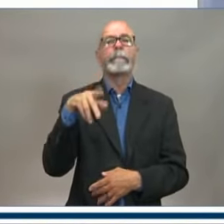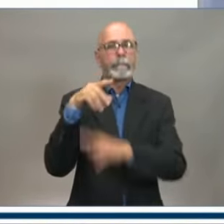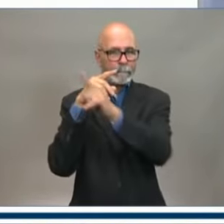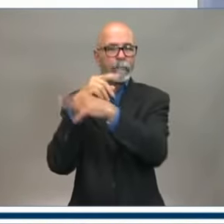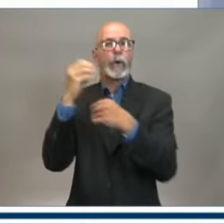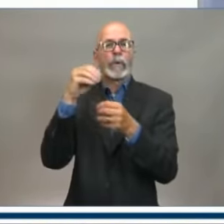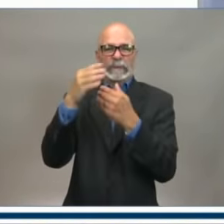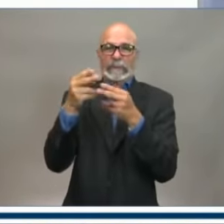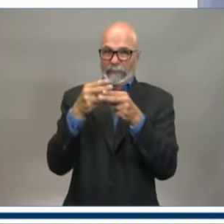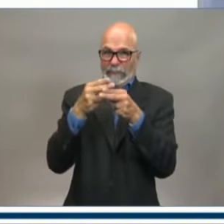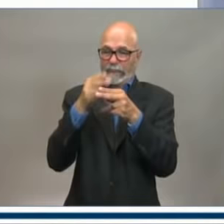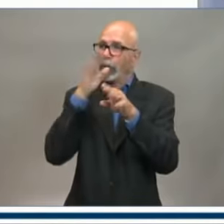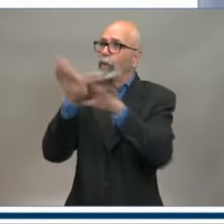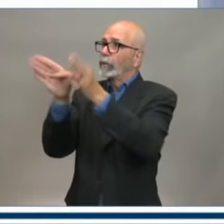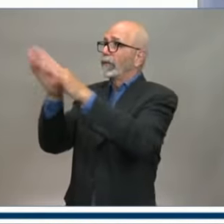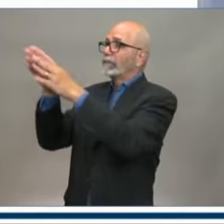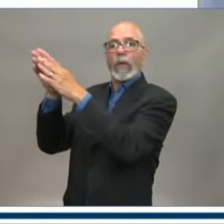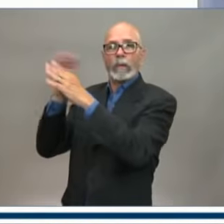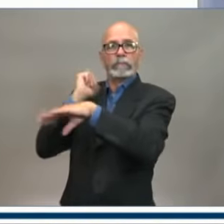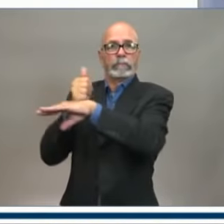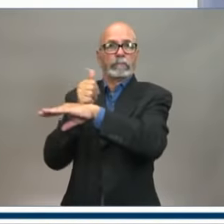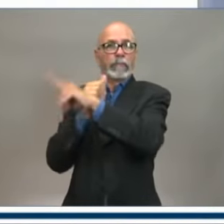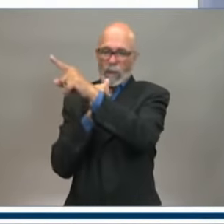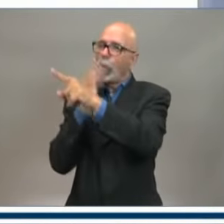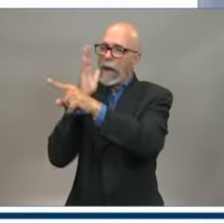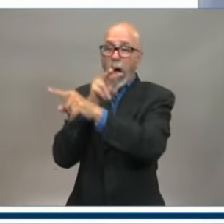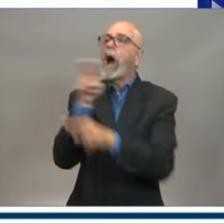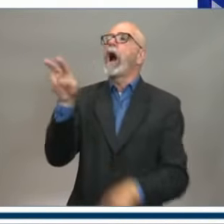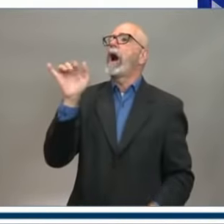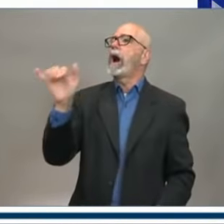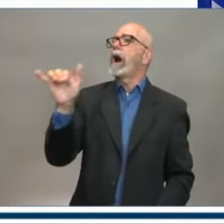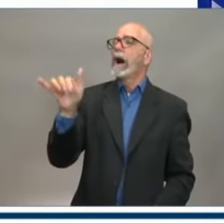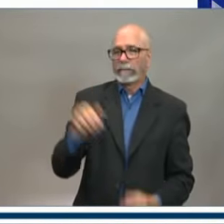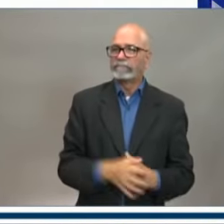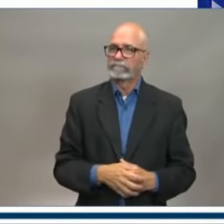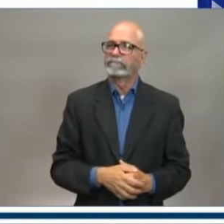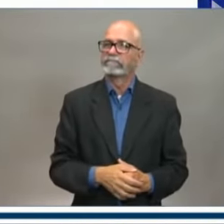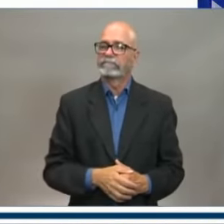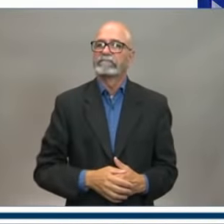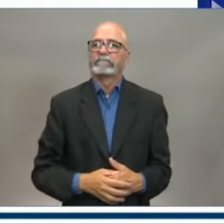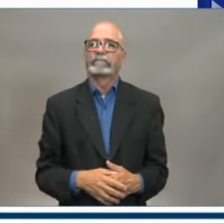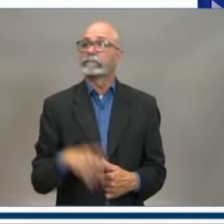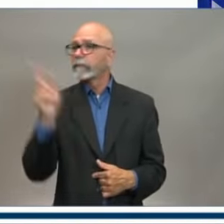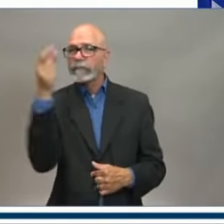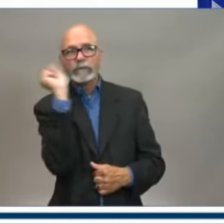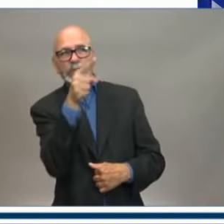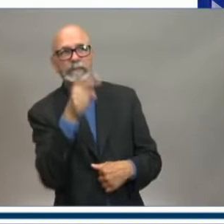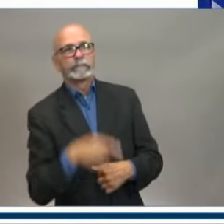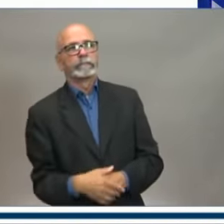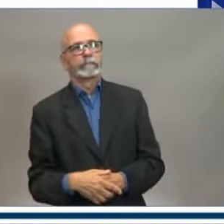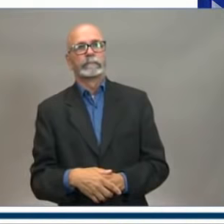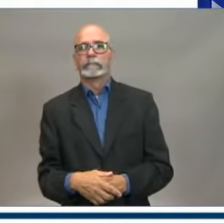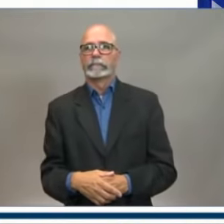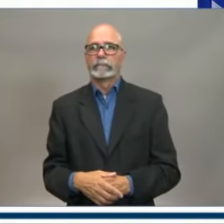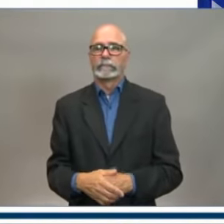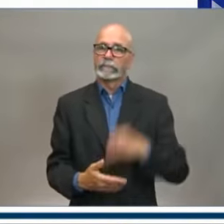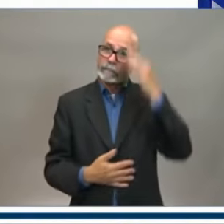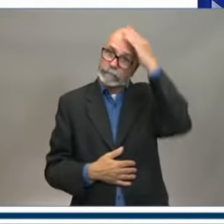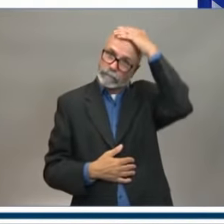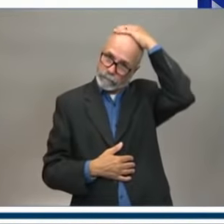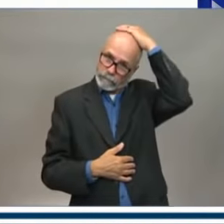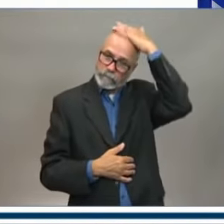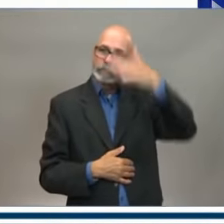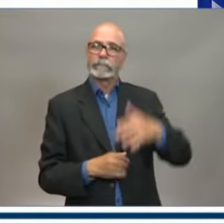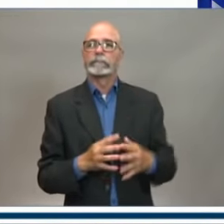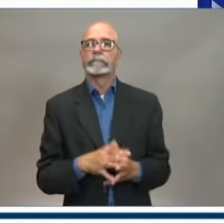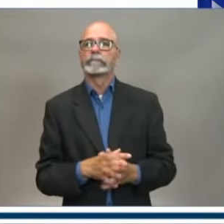provide long-term care in the appropriate place. Natasha, do you have a follow-up? I do. I guess this